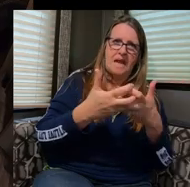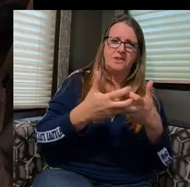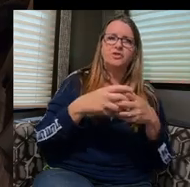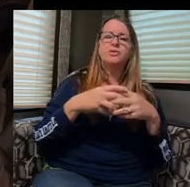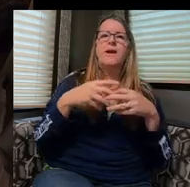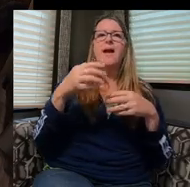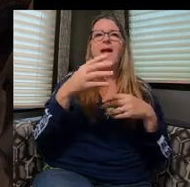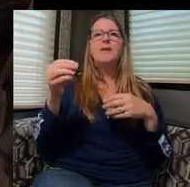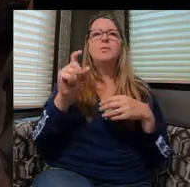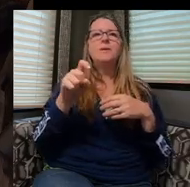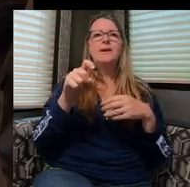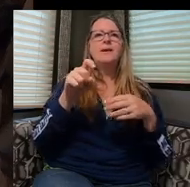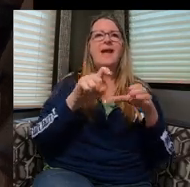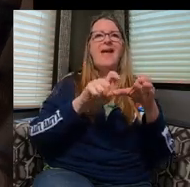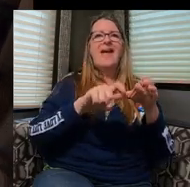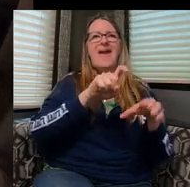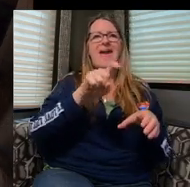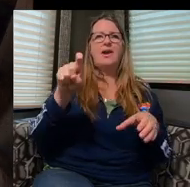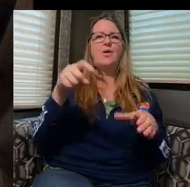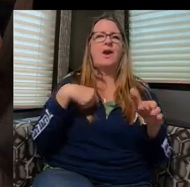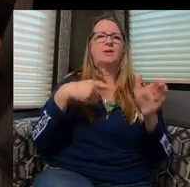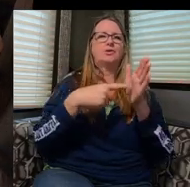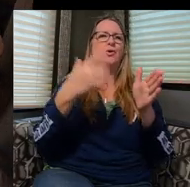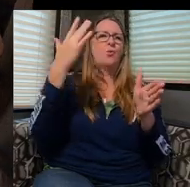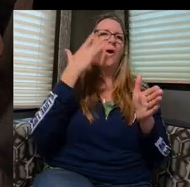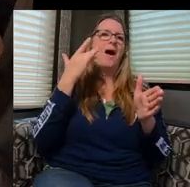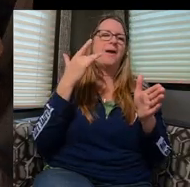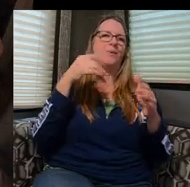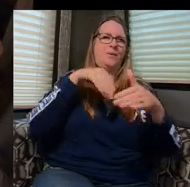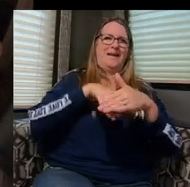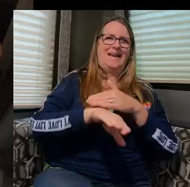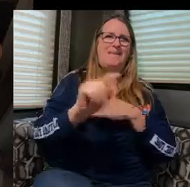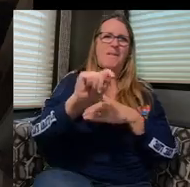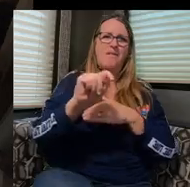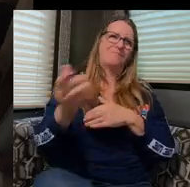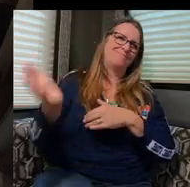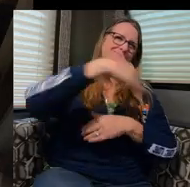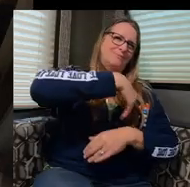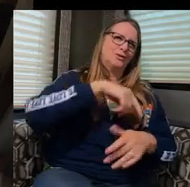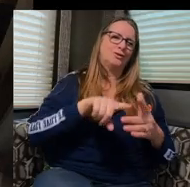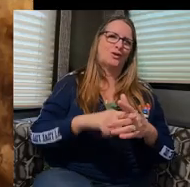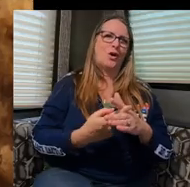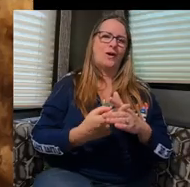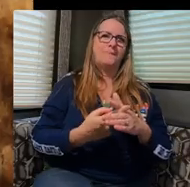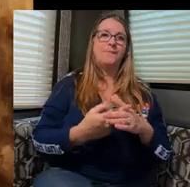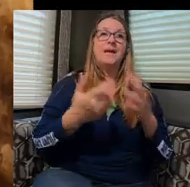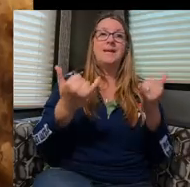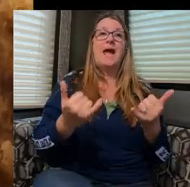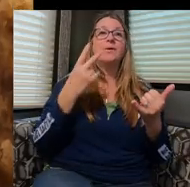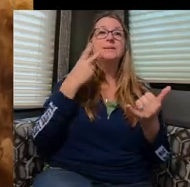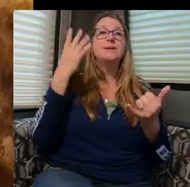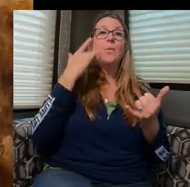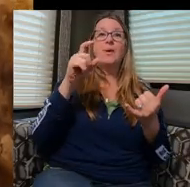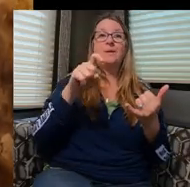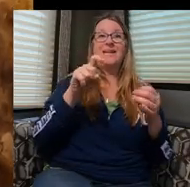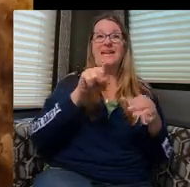screws, and you'll need a hanger. And I'll show you why you need a hanger when we get in the bathroom. Let's get started. Okay, now you're